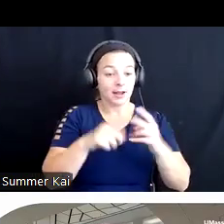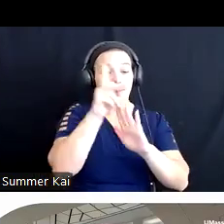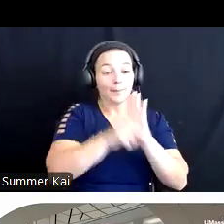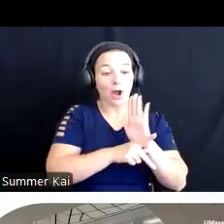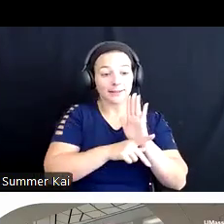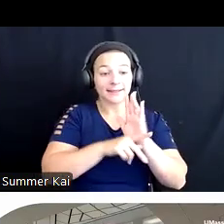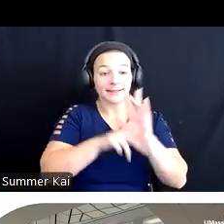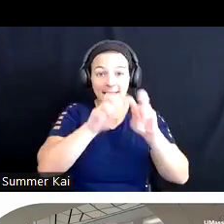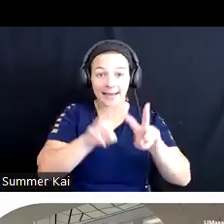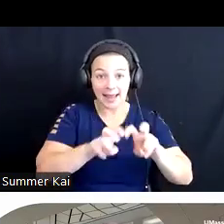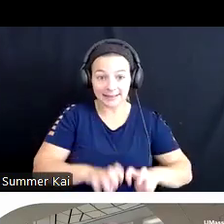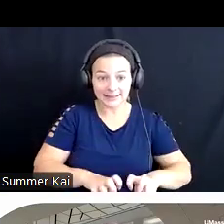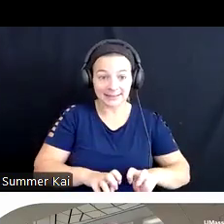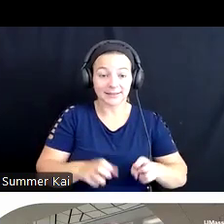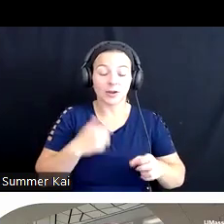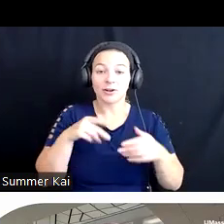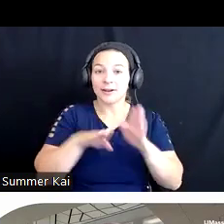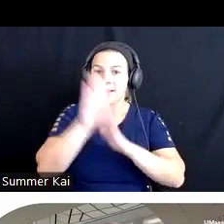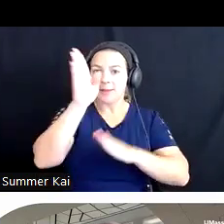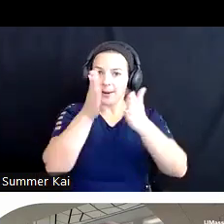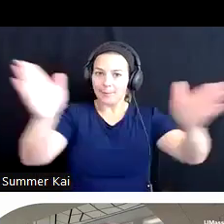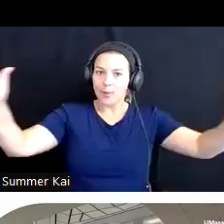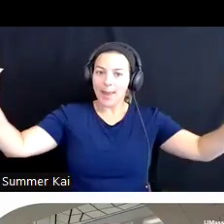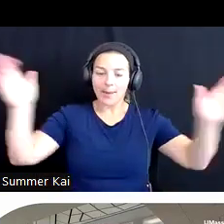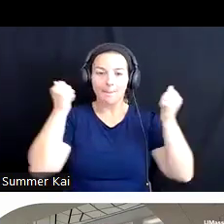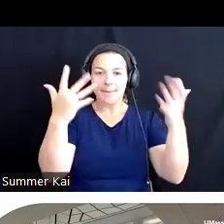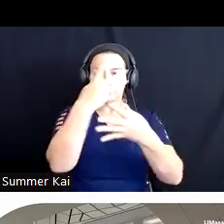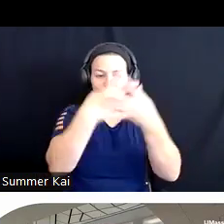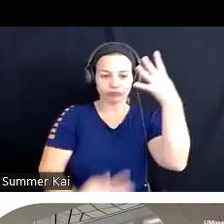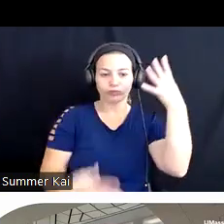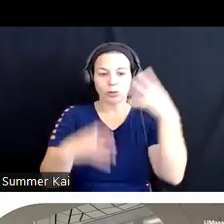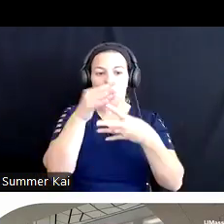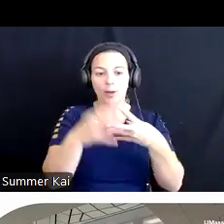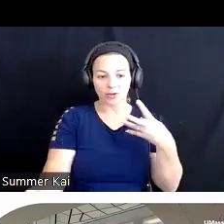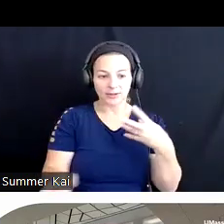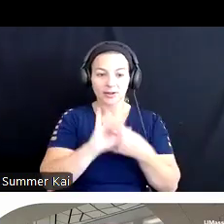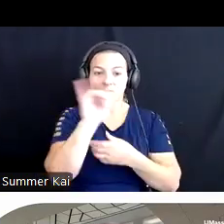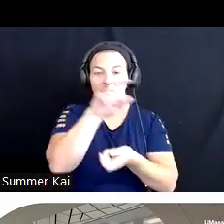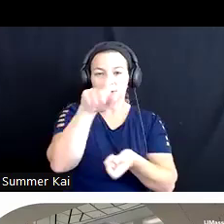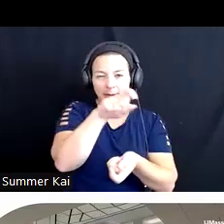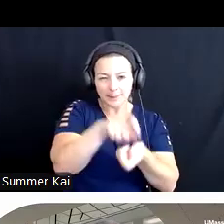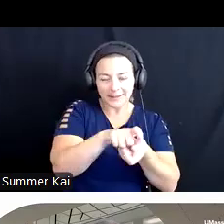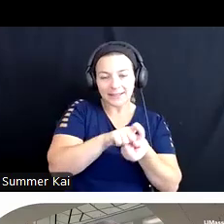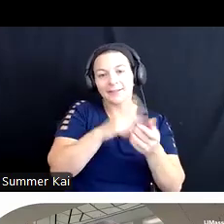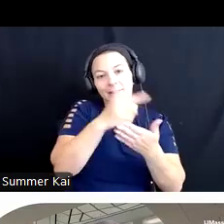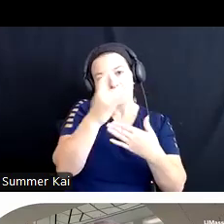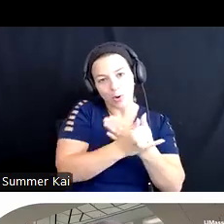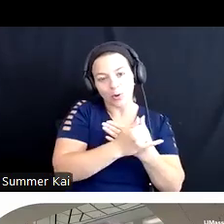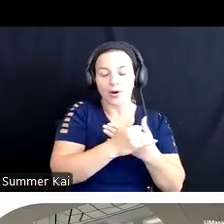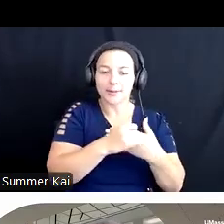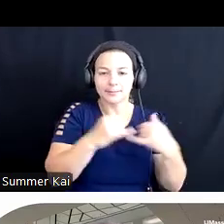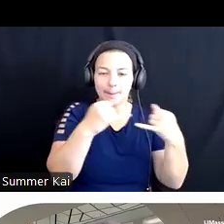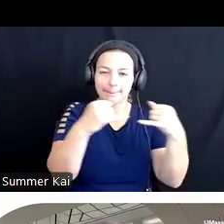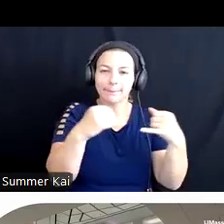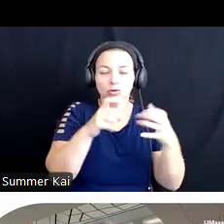and developing a broad set of options, along with a description of specific program parameters for the state to consider for